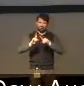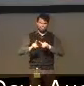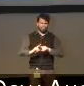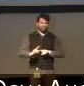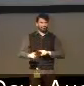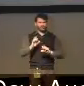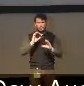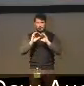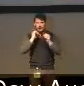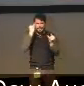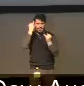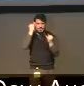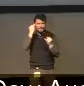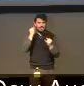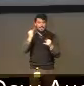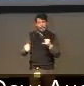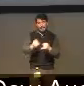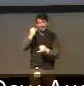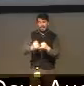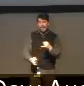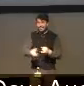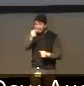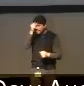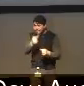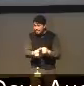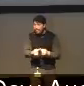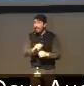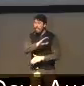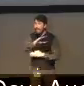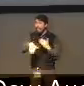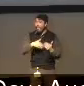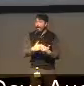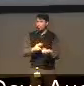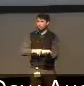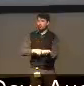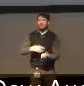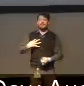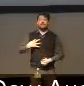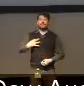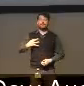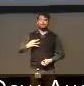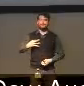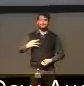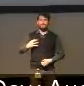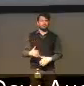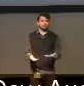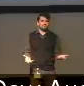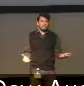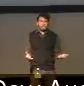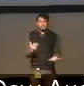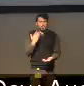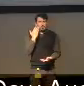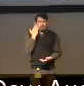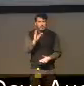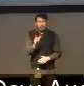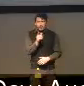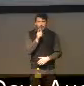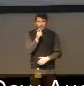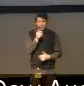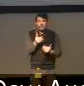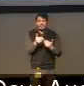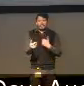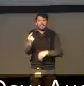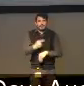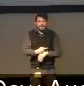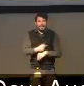as Marianne mentioned, that we were an all-volunteer nursing crew, we never knew who exactly would be coming the next day. We